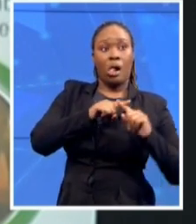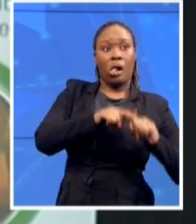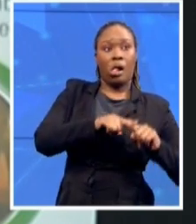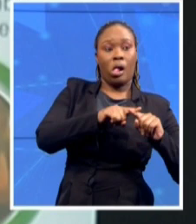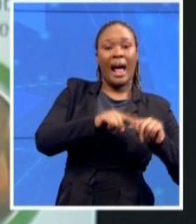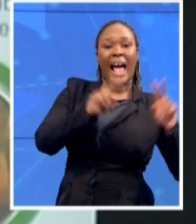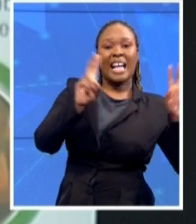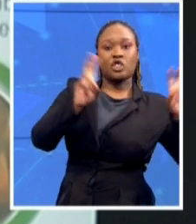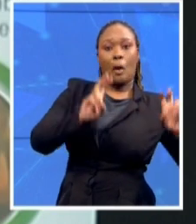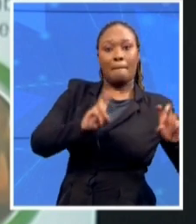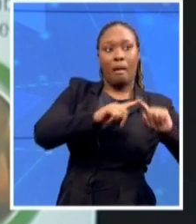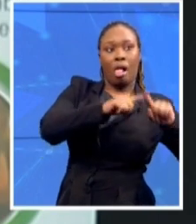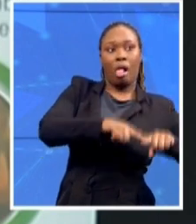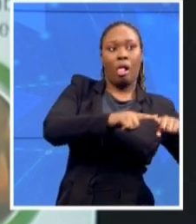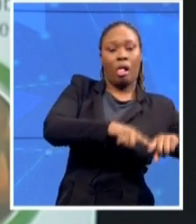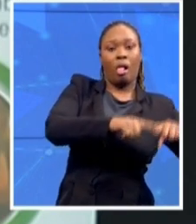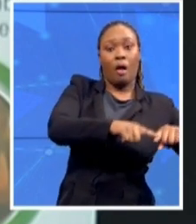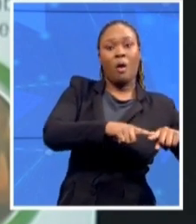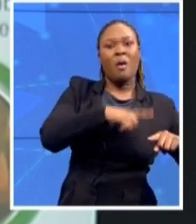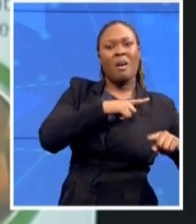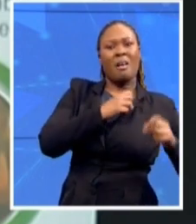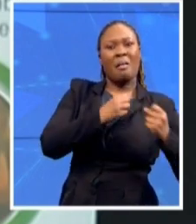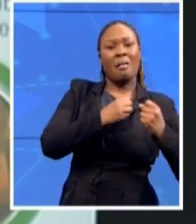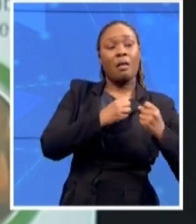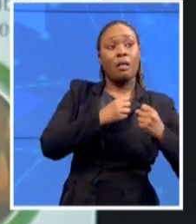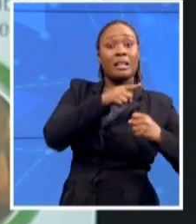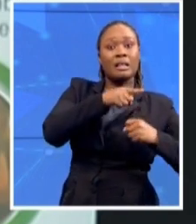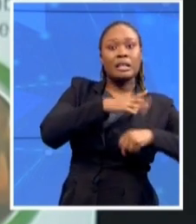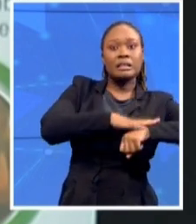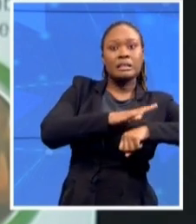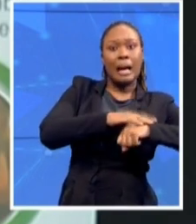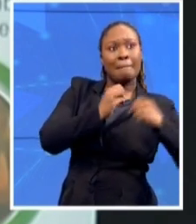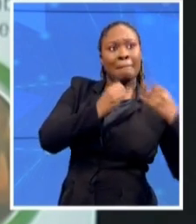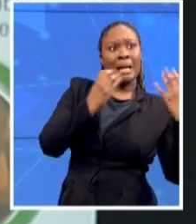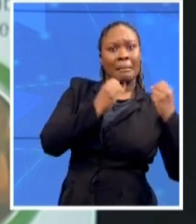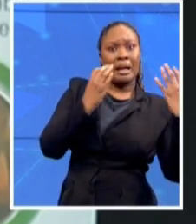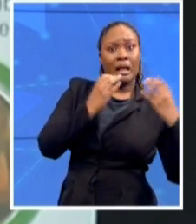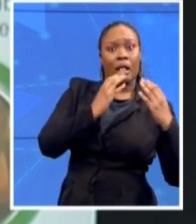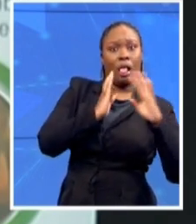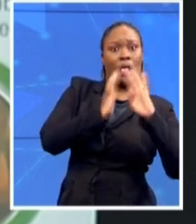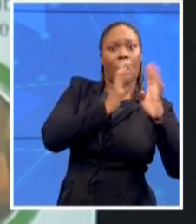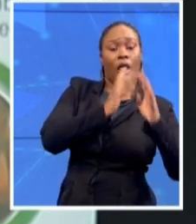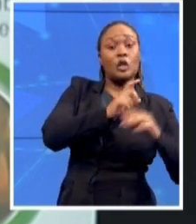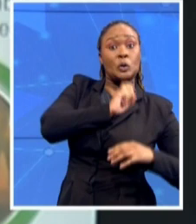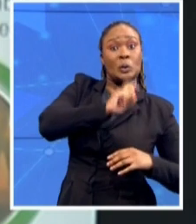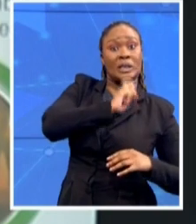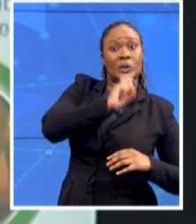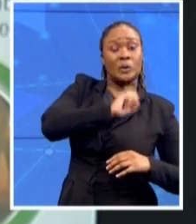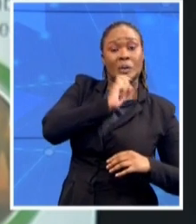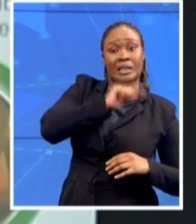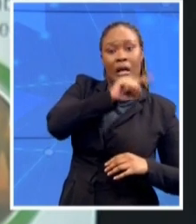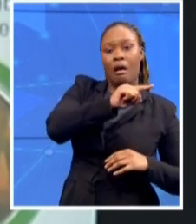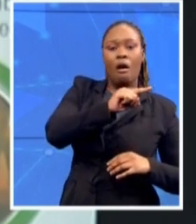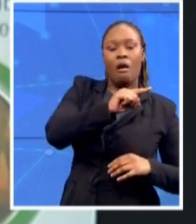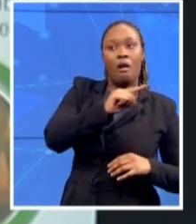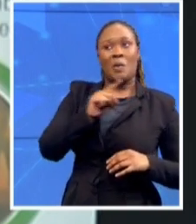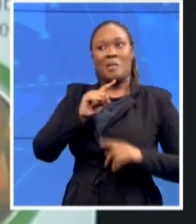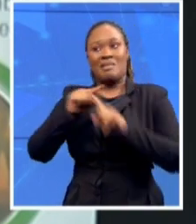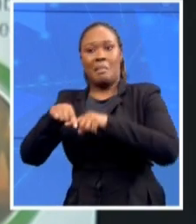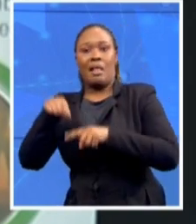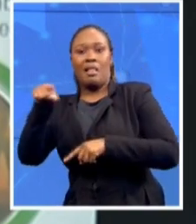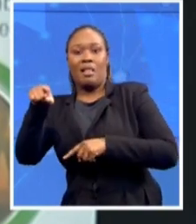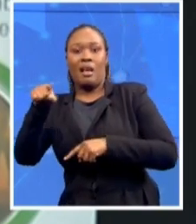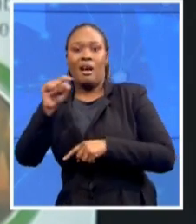use and thereby eliminate load shedding. We will consider proposals from a range of projects, including generation